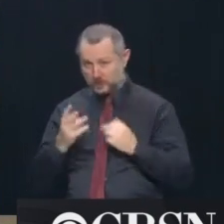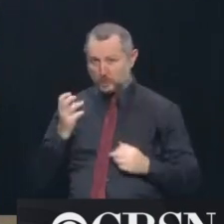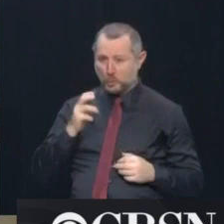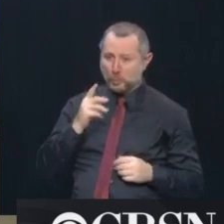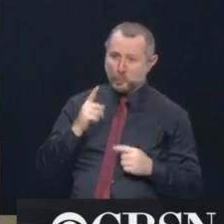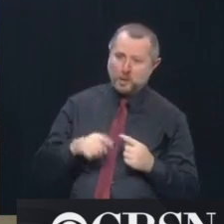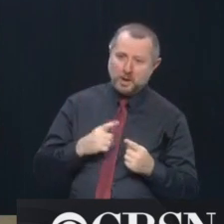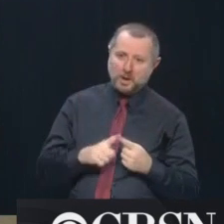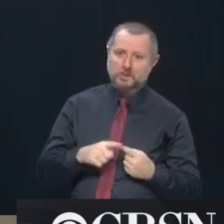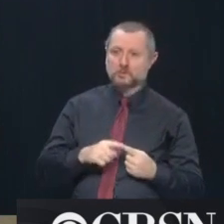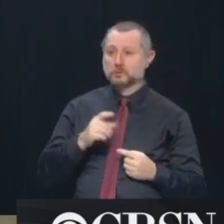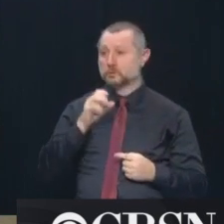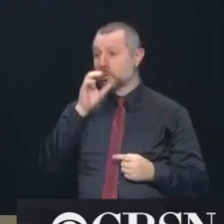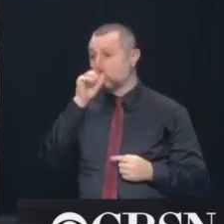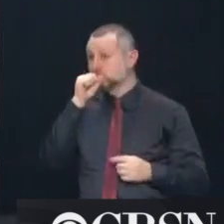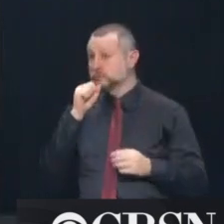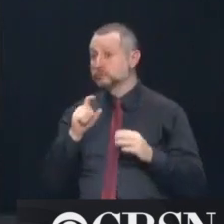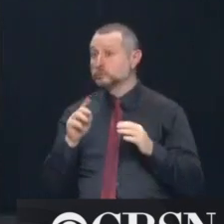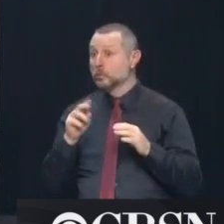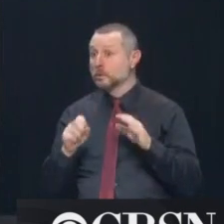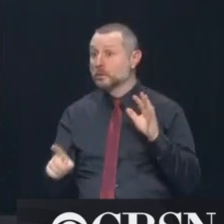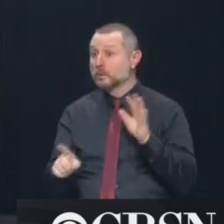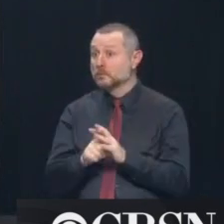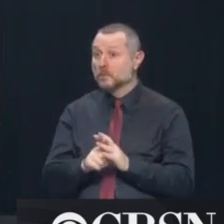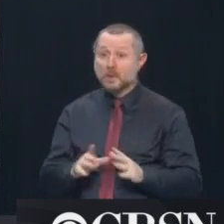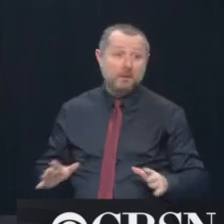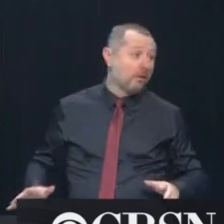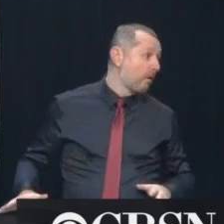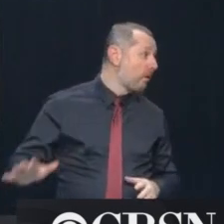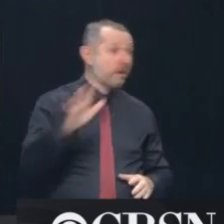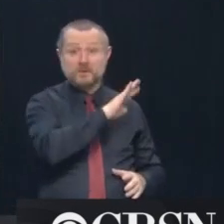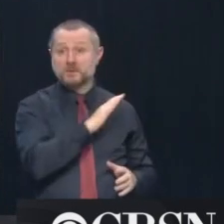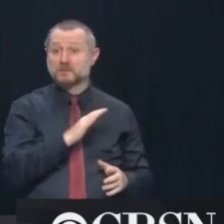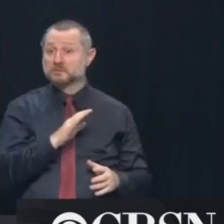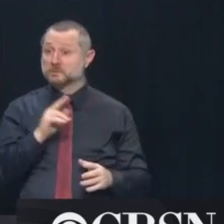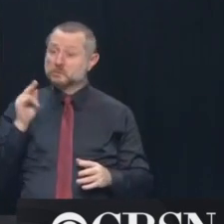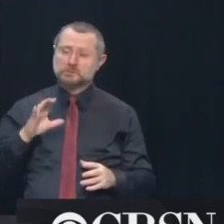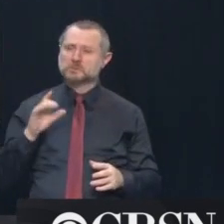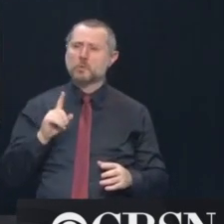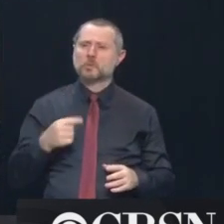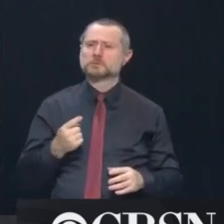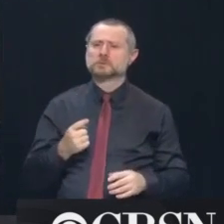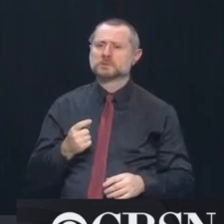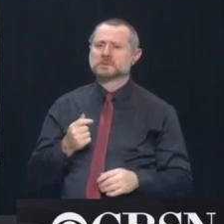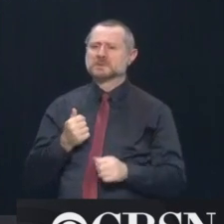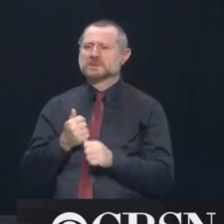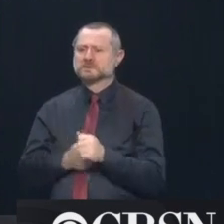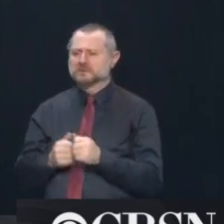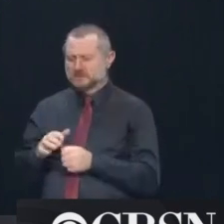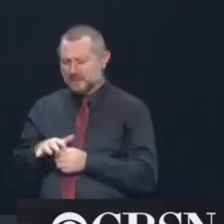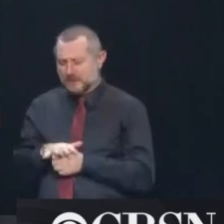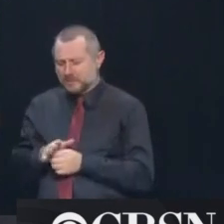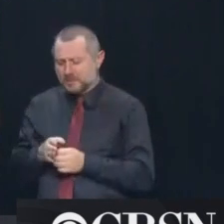come to New York City, that it will be the entire city? Is it now a neighborhood by neighborhood approach?